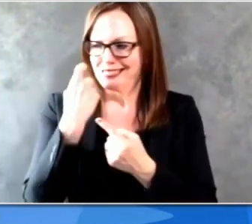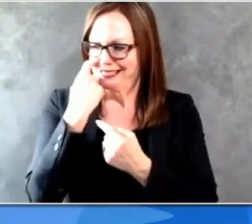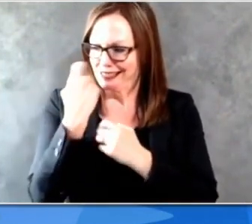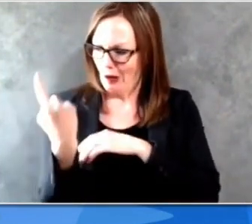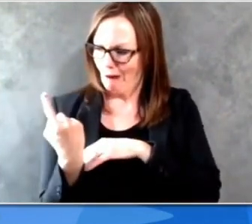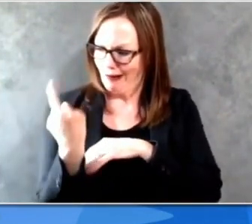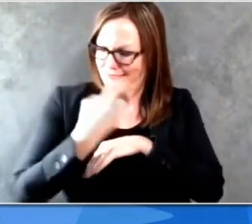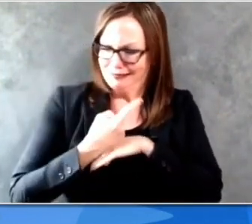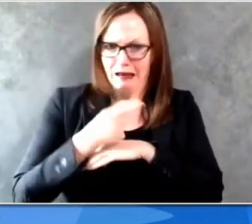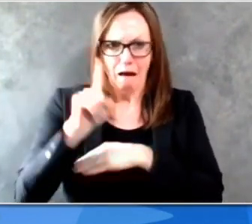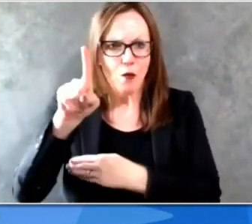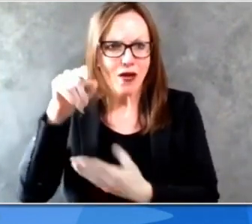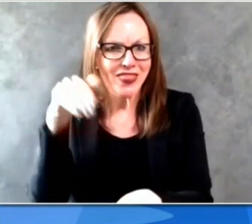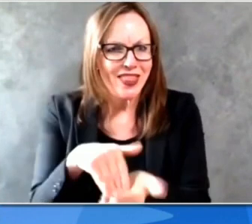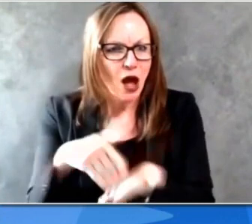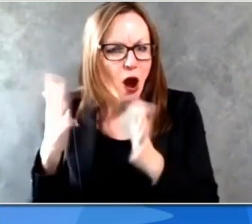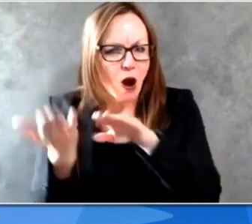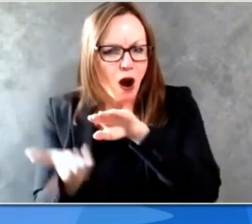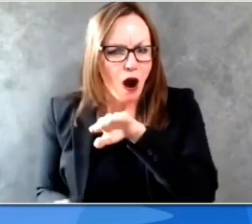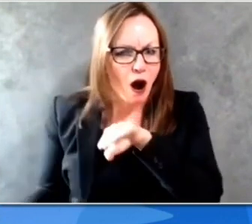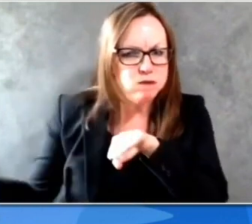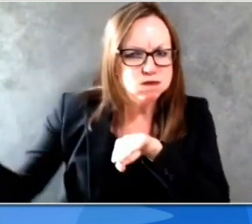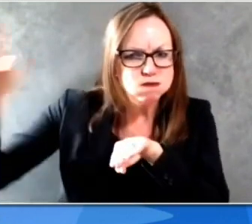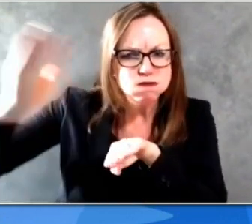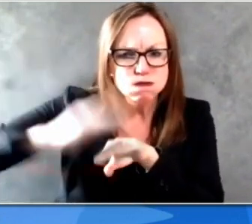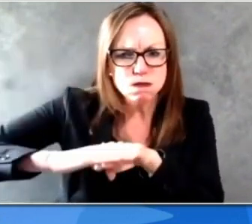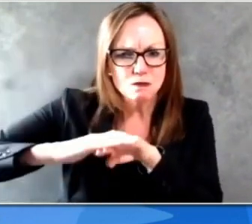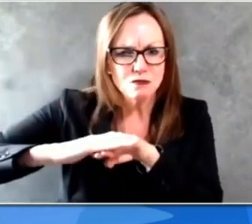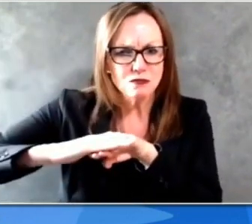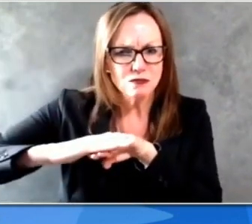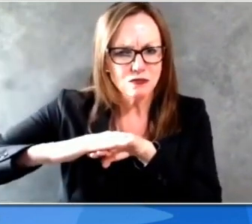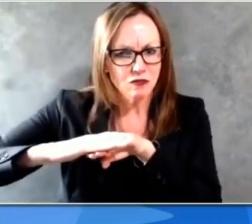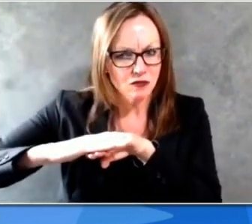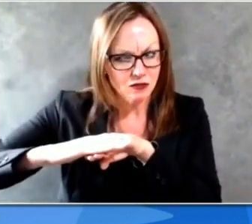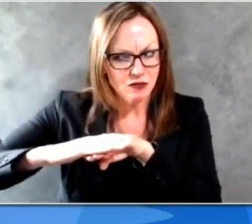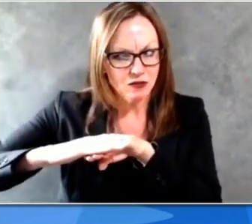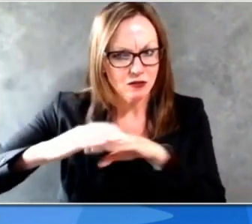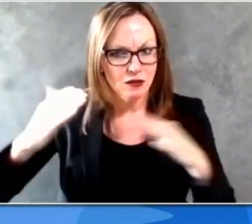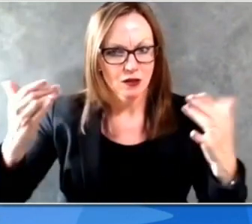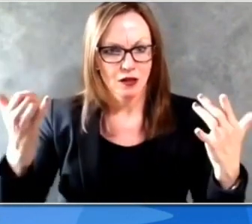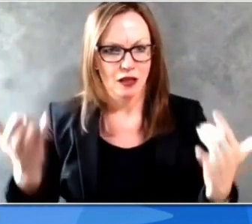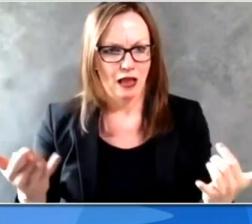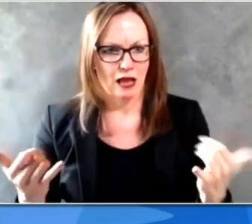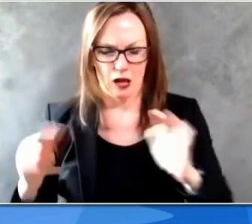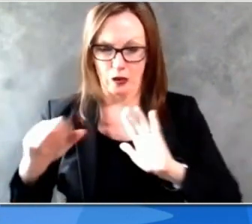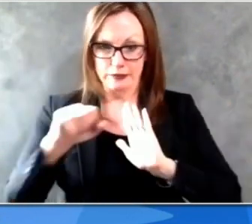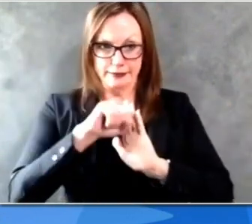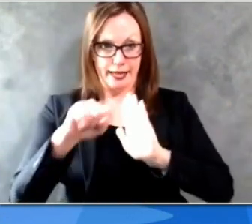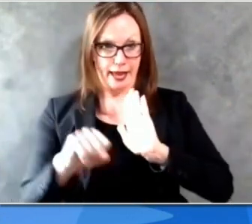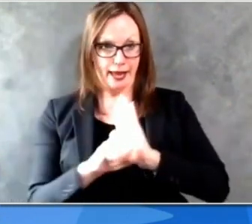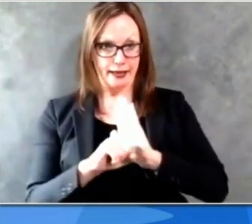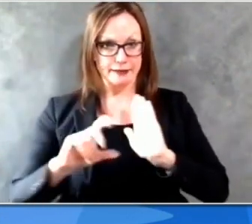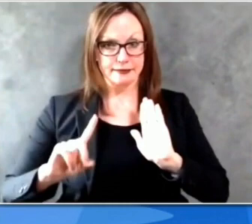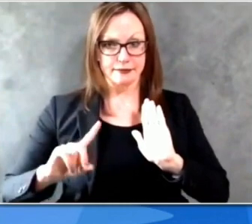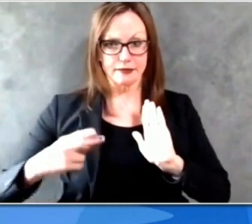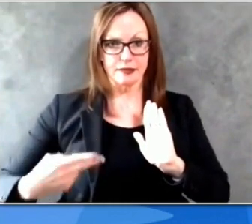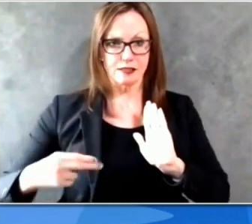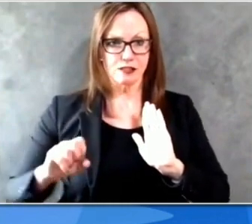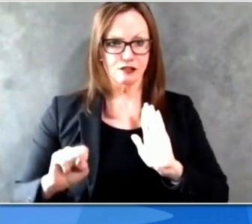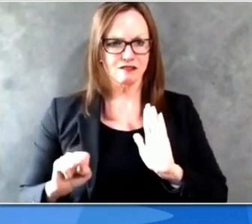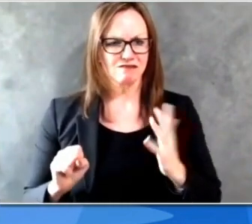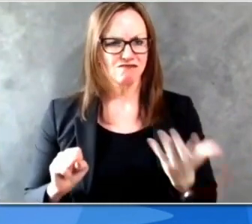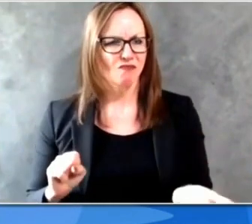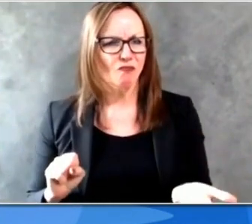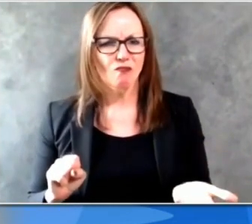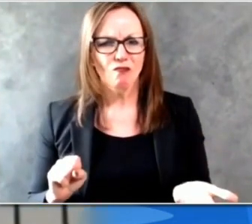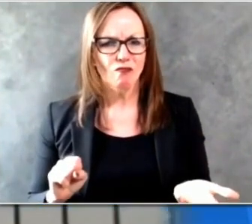is DHS not as worried as we talk about, schools, some of them reopening? No,